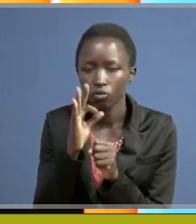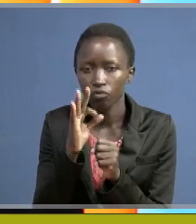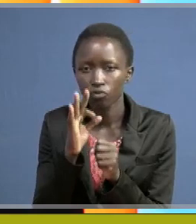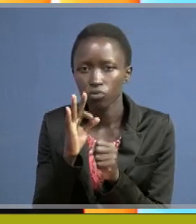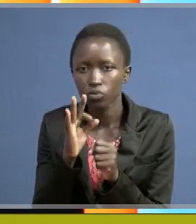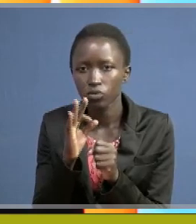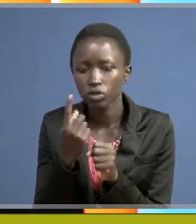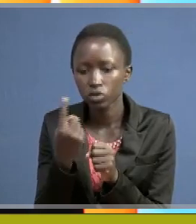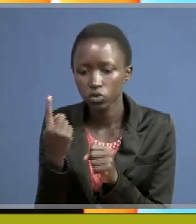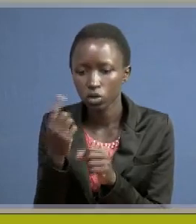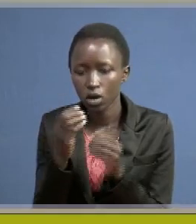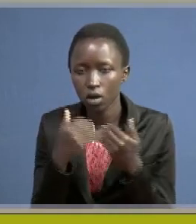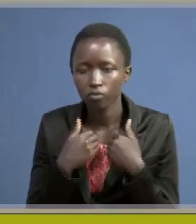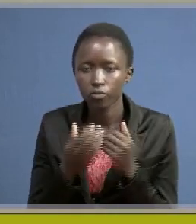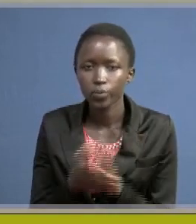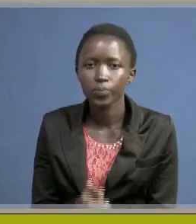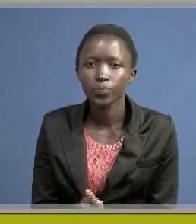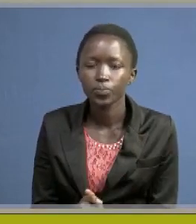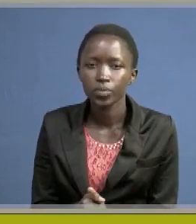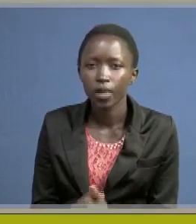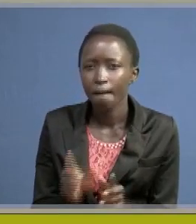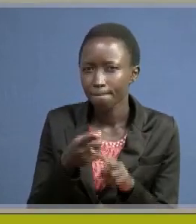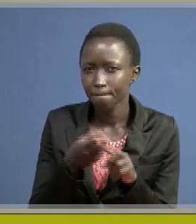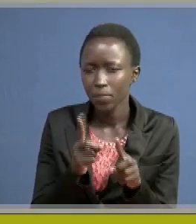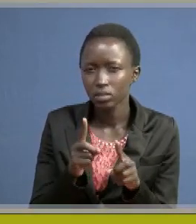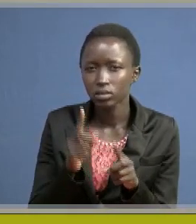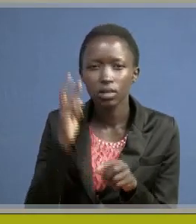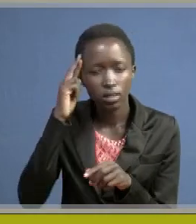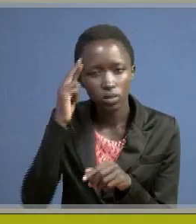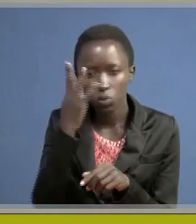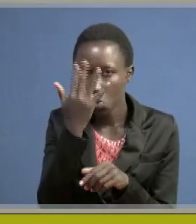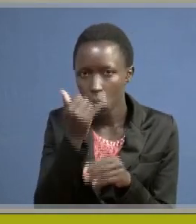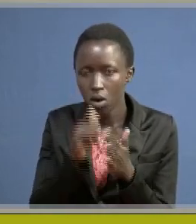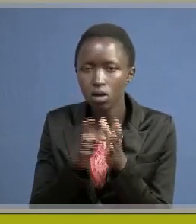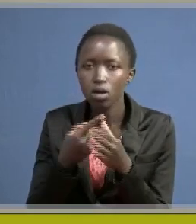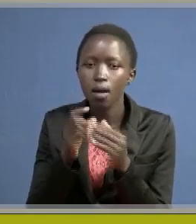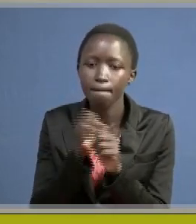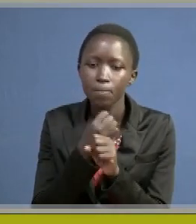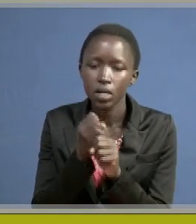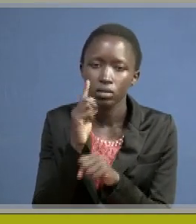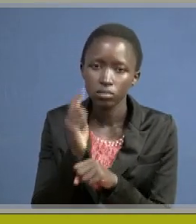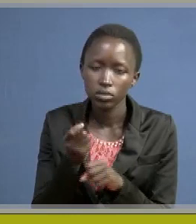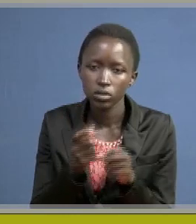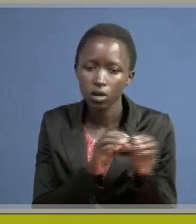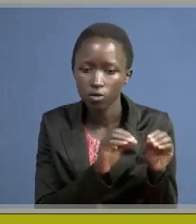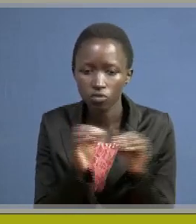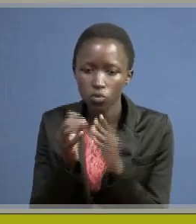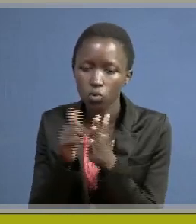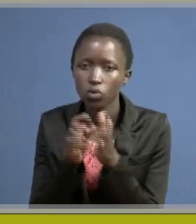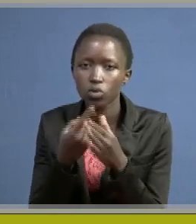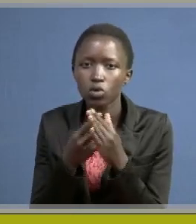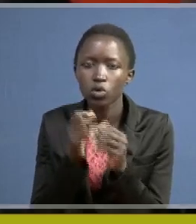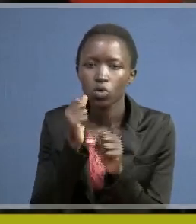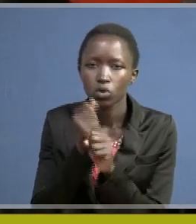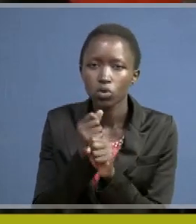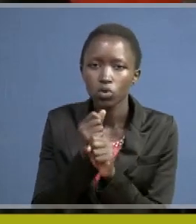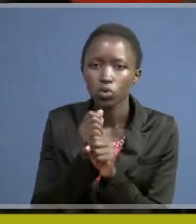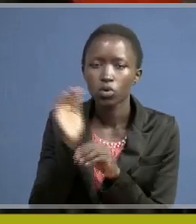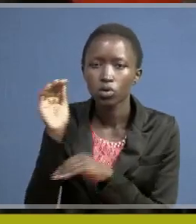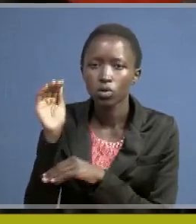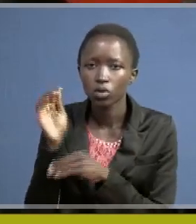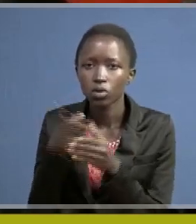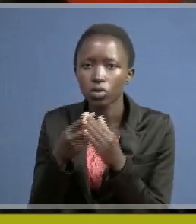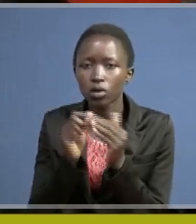the amount of work that each judge has. Na je, ni sababu zipi zinaweza kupelekea jaji kujiondoa katika kushughulikia ombi la